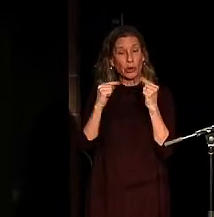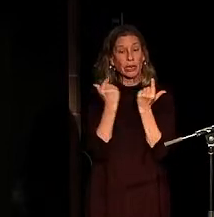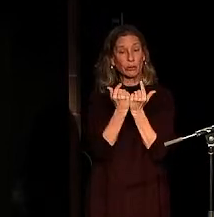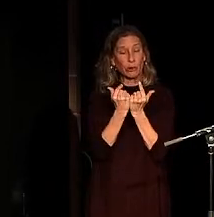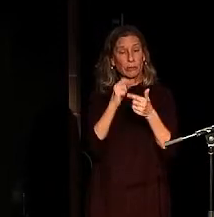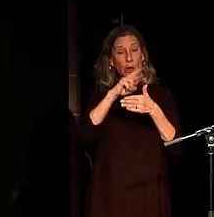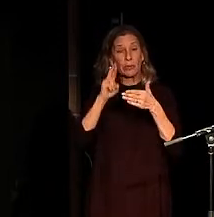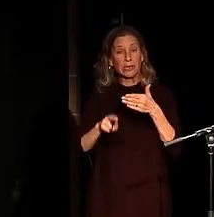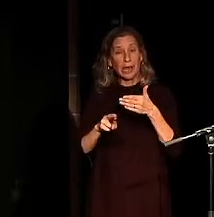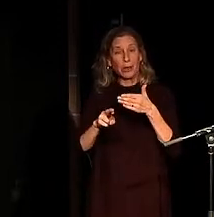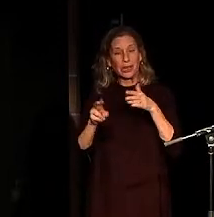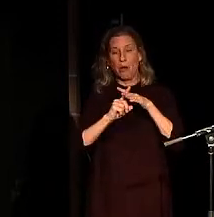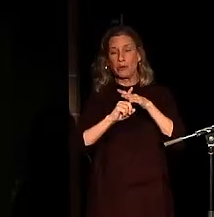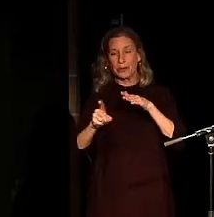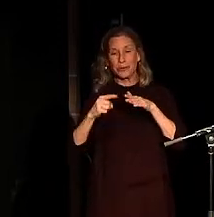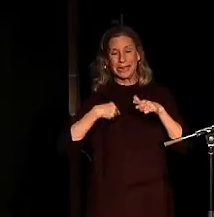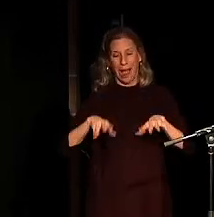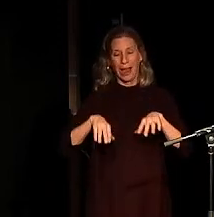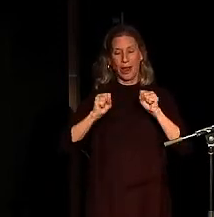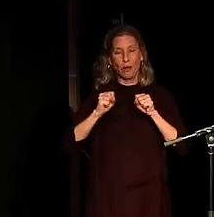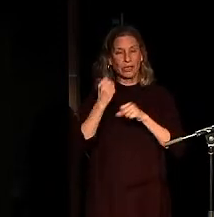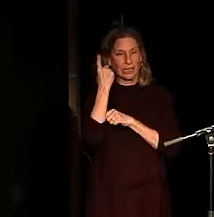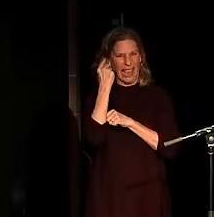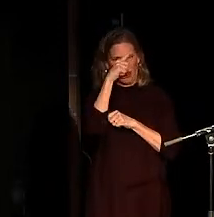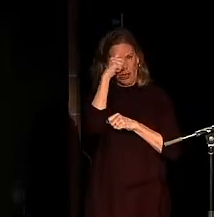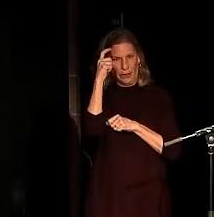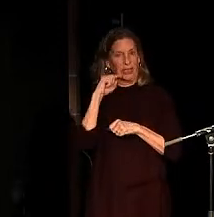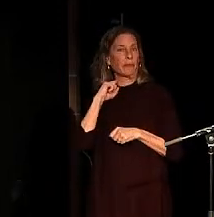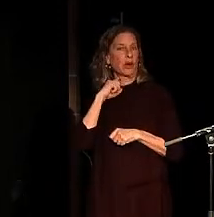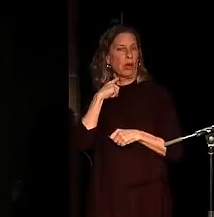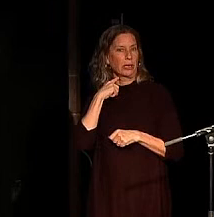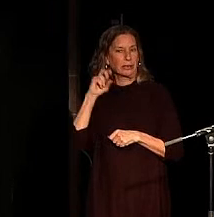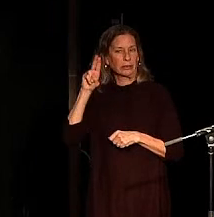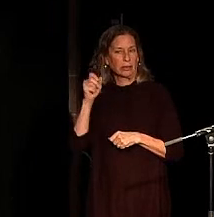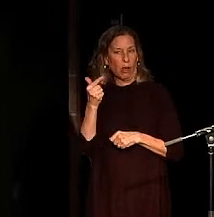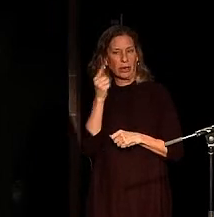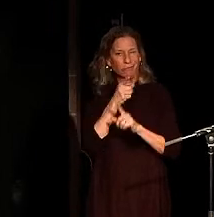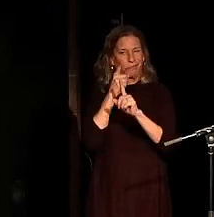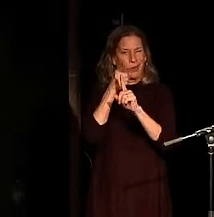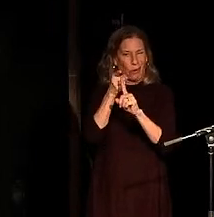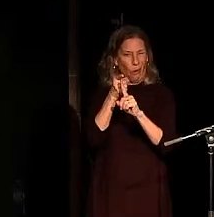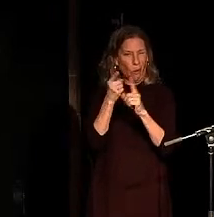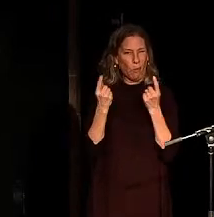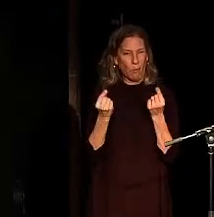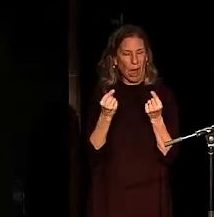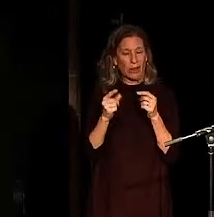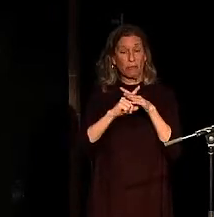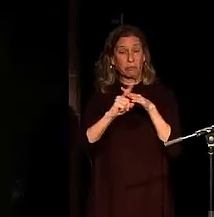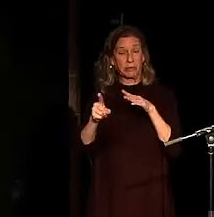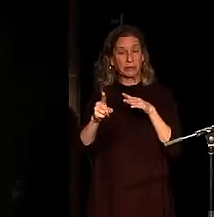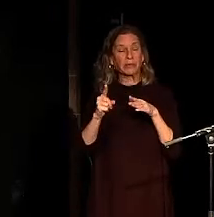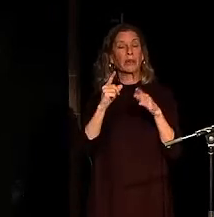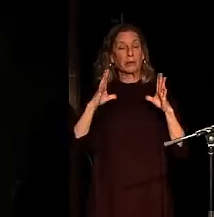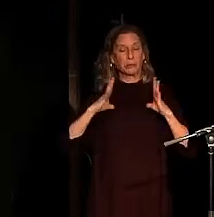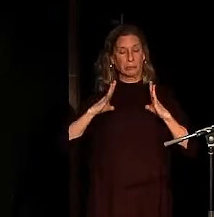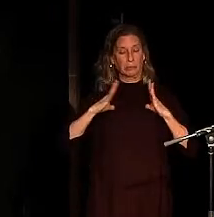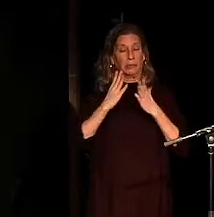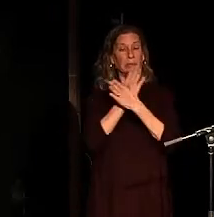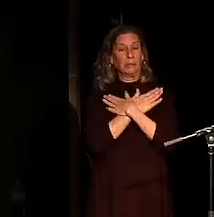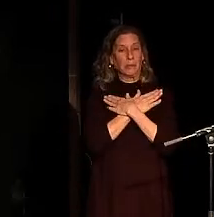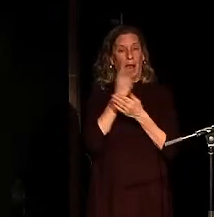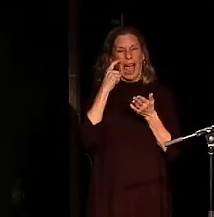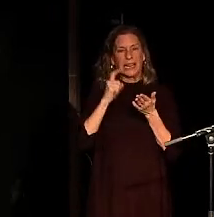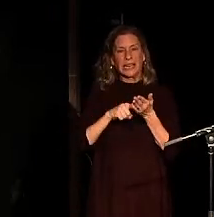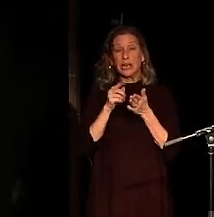cabinet retreat that I hosted last summer, back in August. The goal of that retreat was to identify